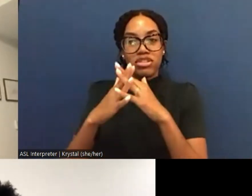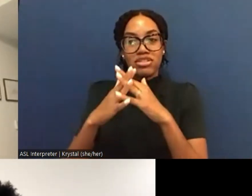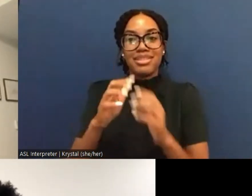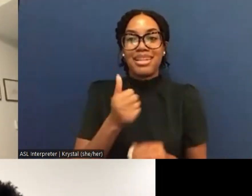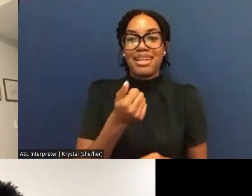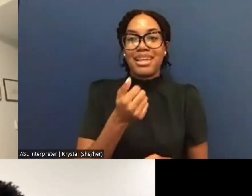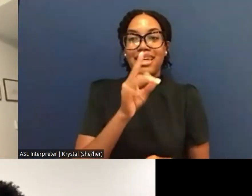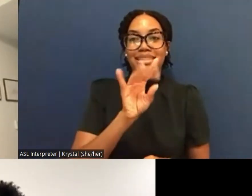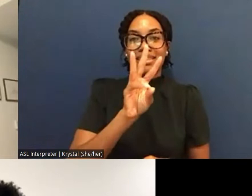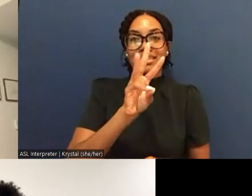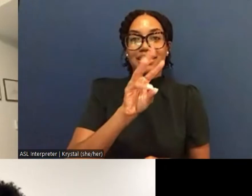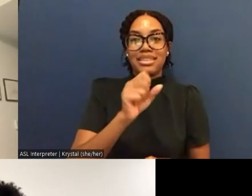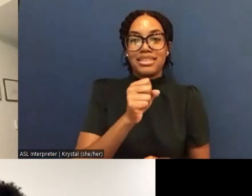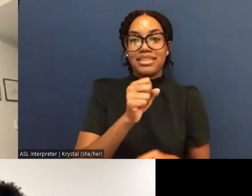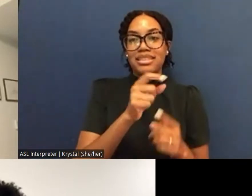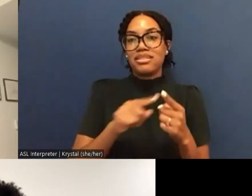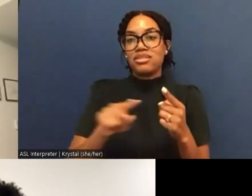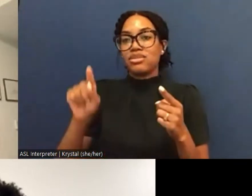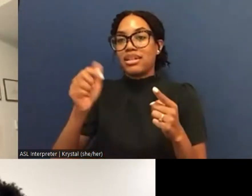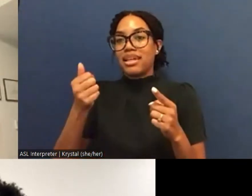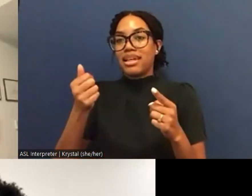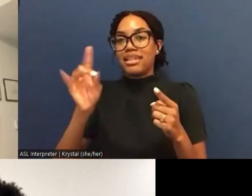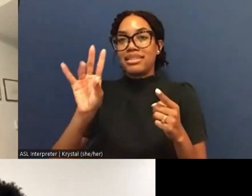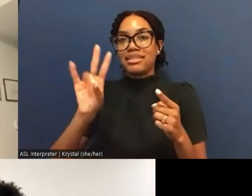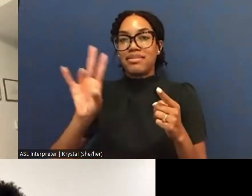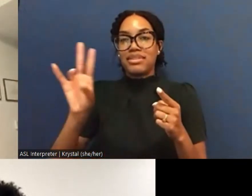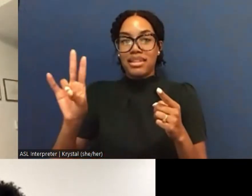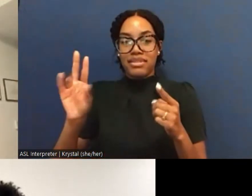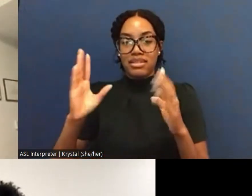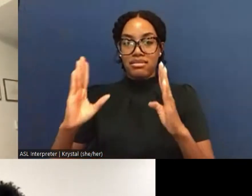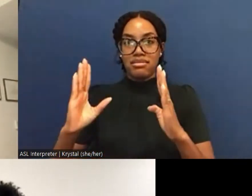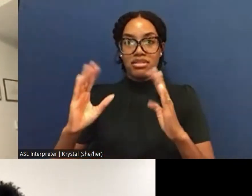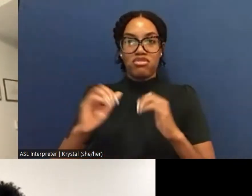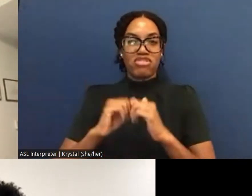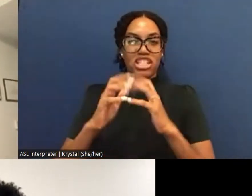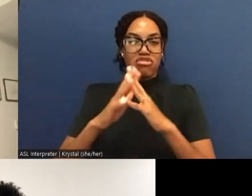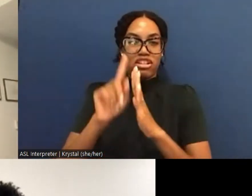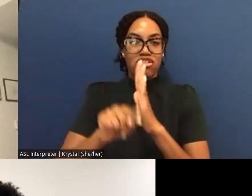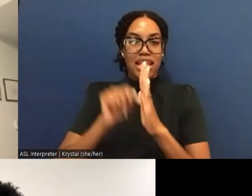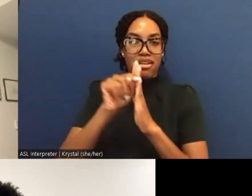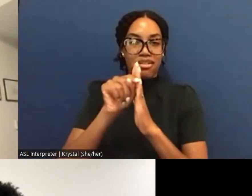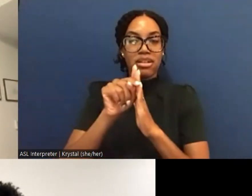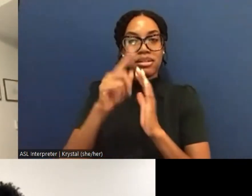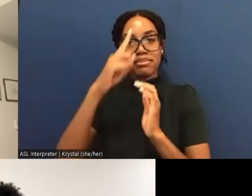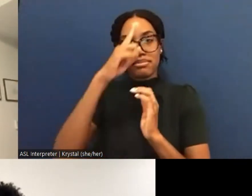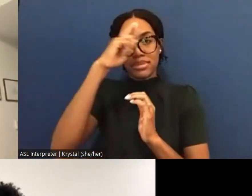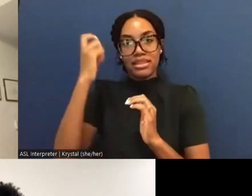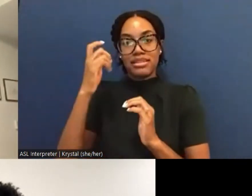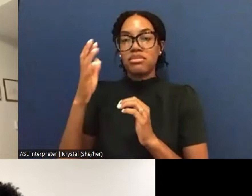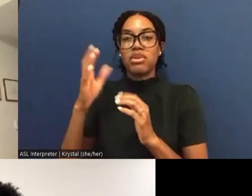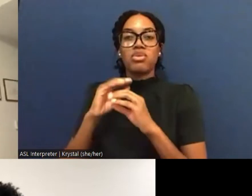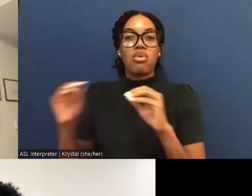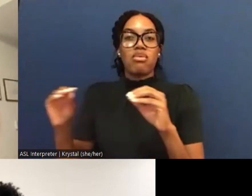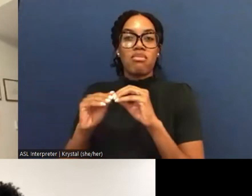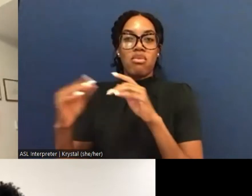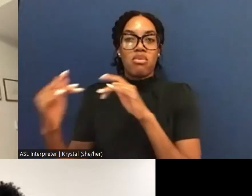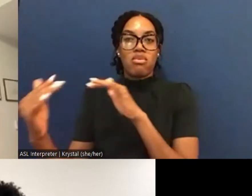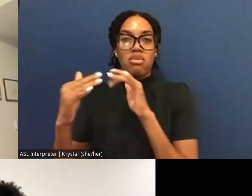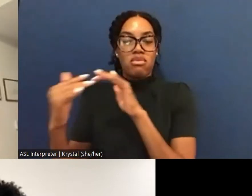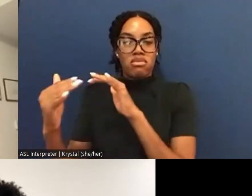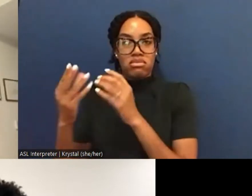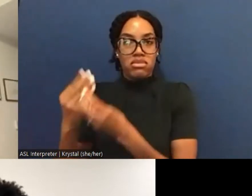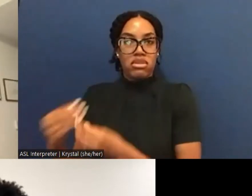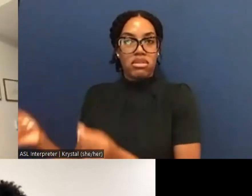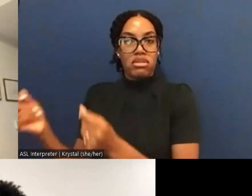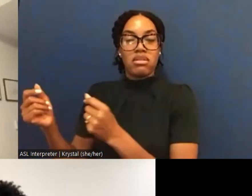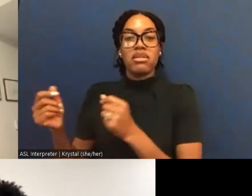of the last US troops from the South. But we know that it's not that simple, and that understanding reconstruction really requires a longer